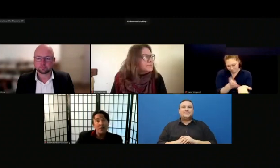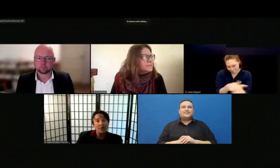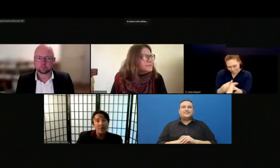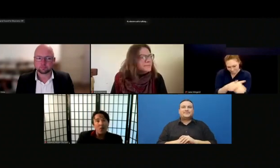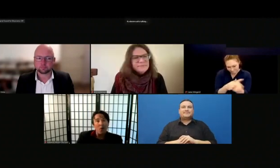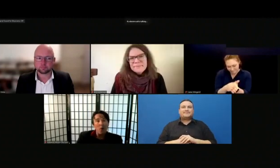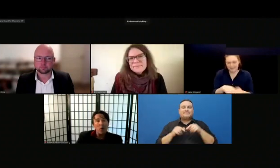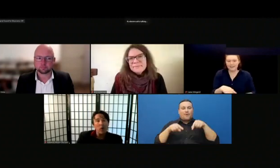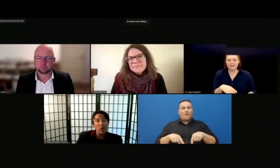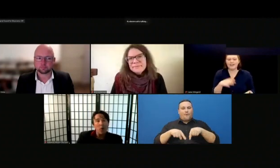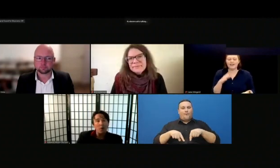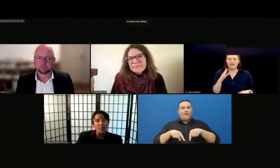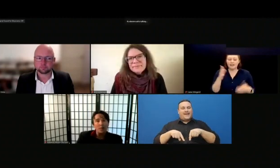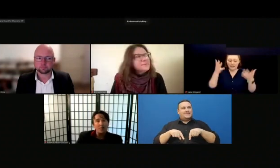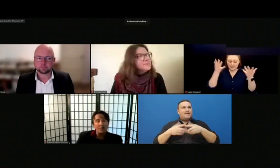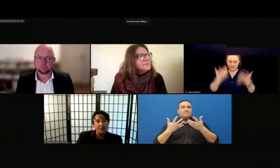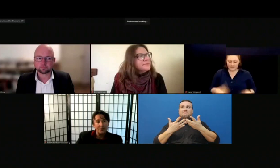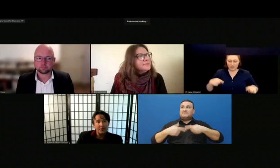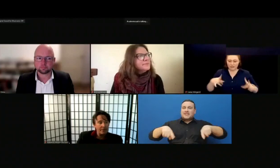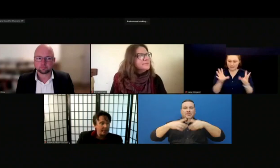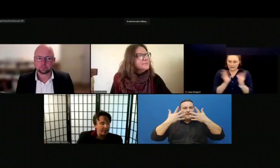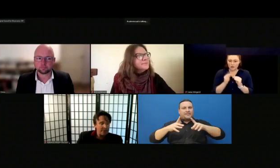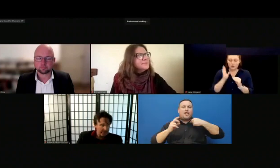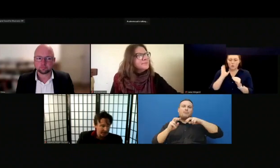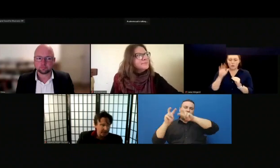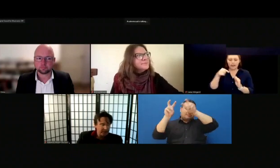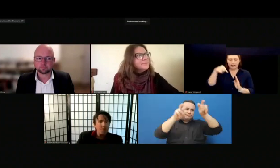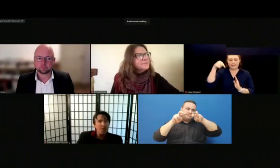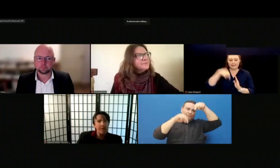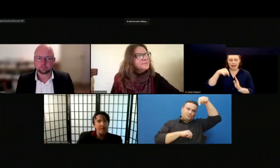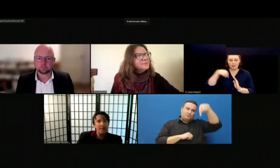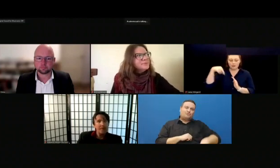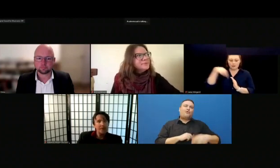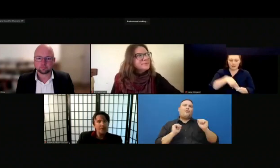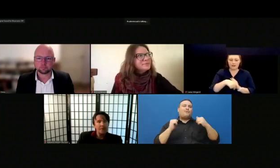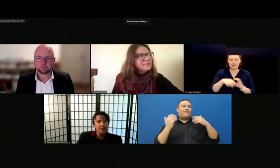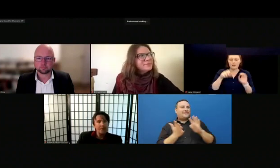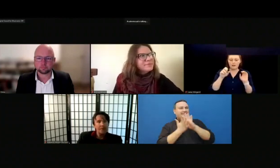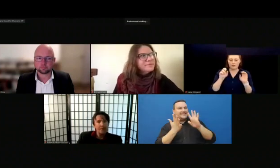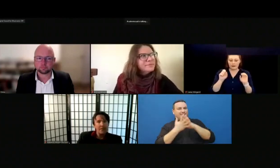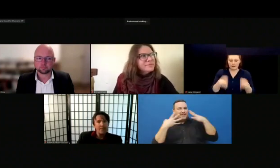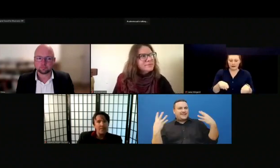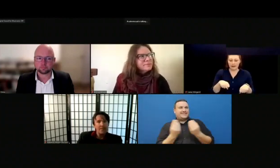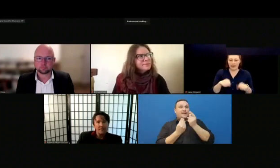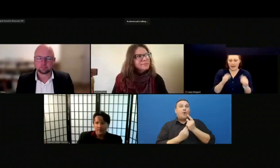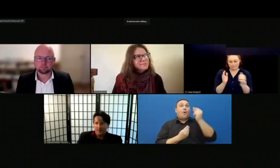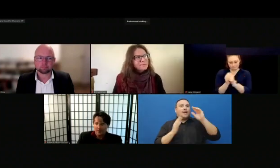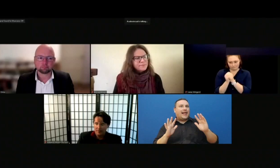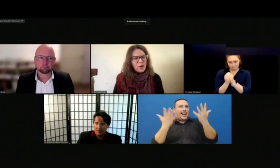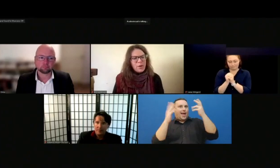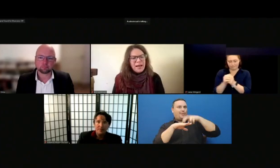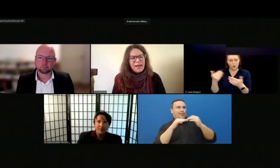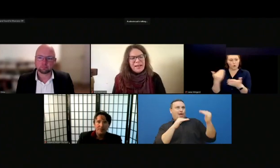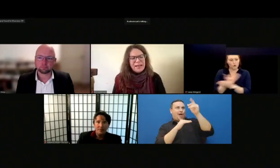this session, we will go downstairs and where there's an opportunity to congratulate the new doctor, the Cum Laude